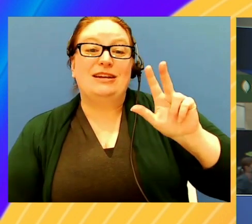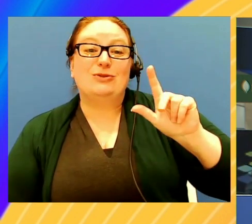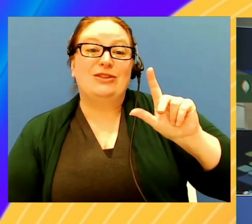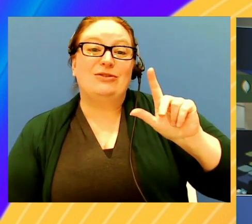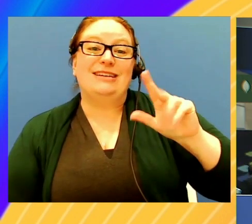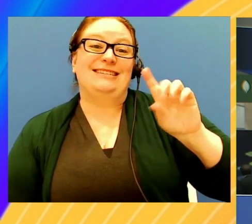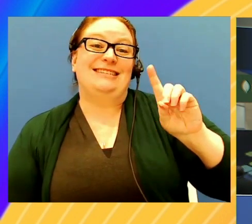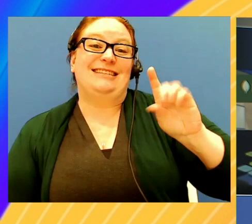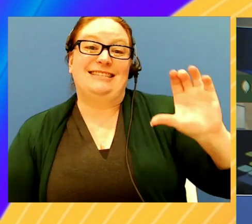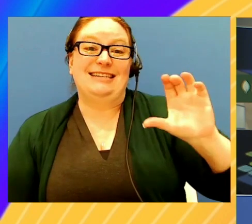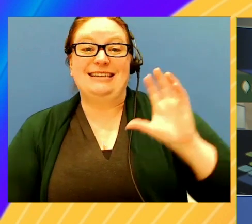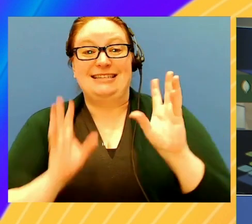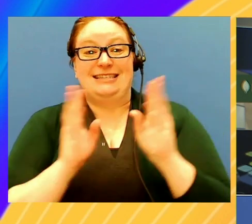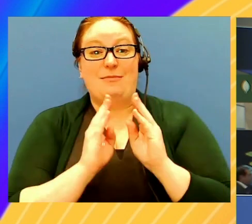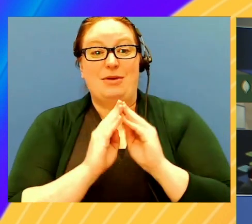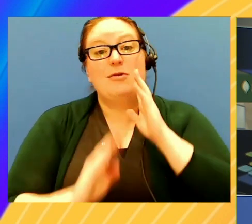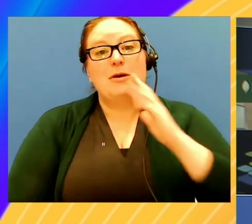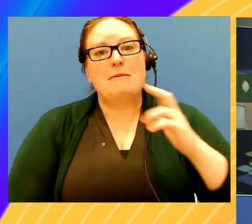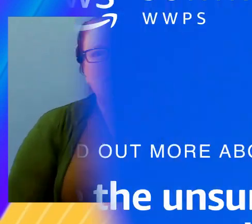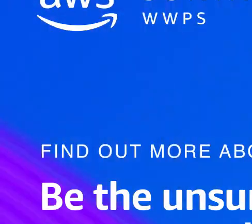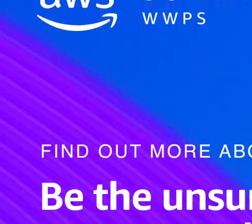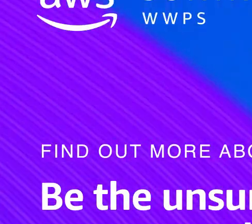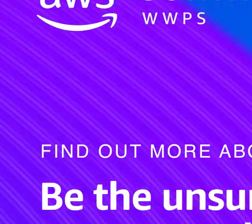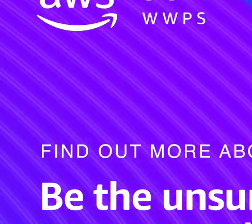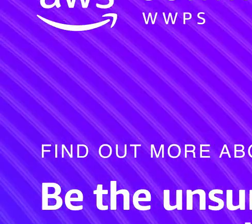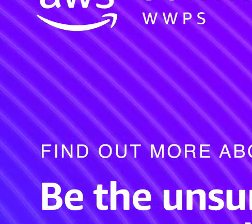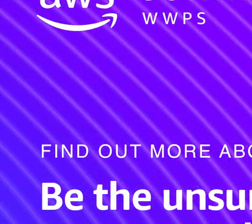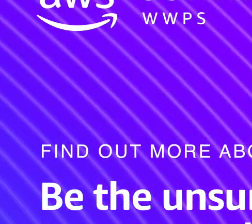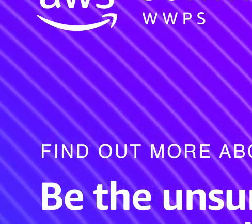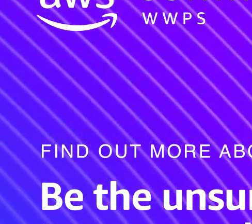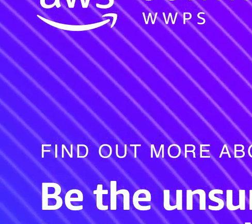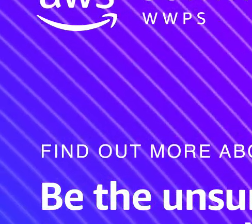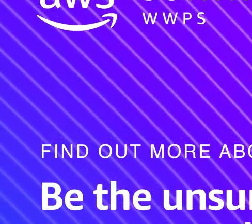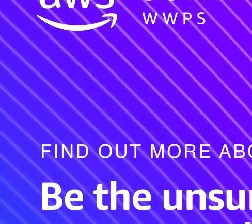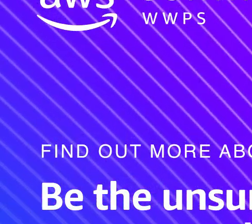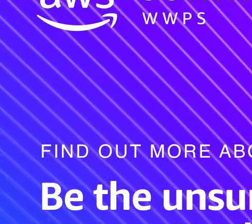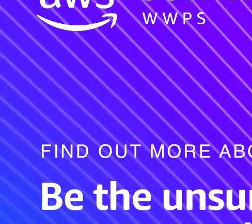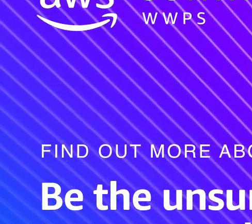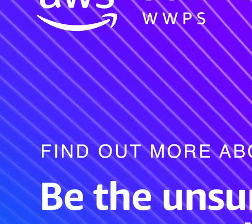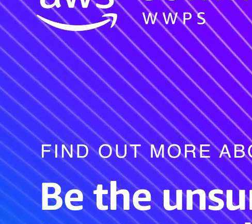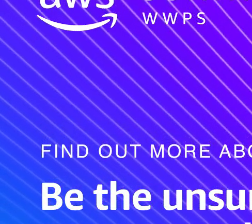AWS DC Summit. I'm Jeff Marushak, and we'll be back momentarily with our next segment.